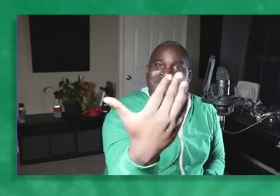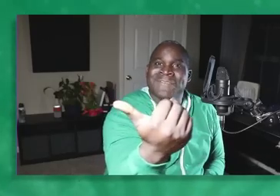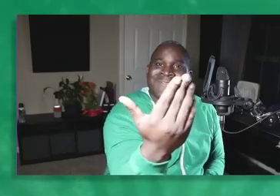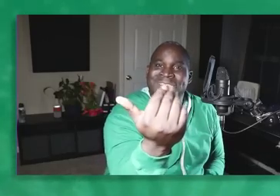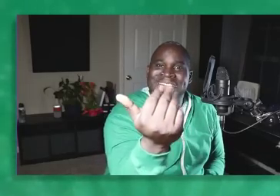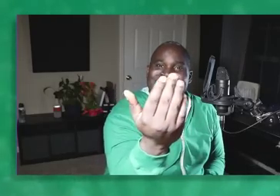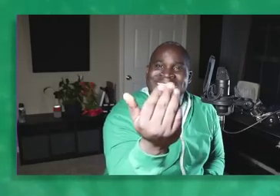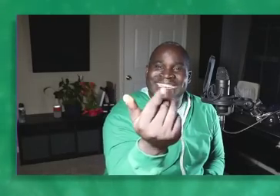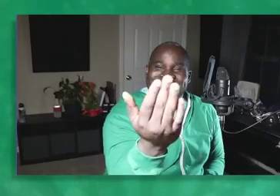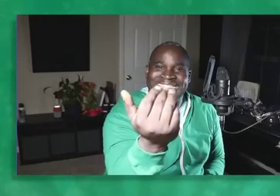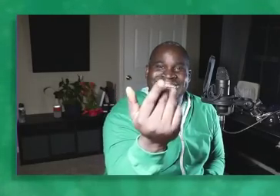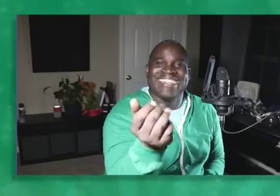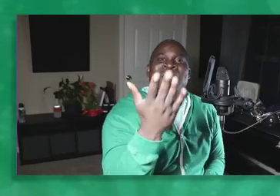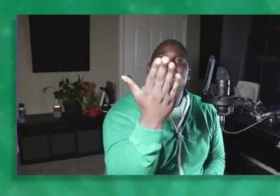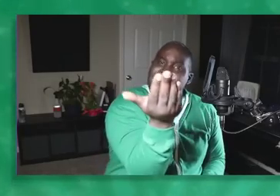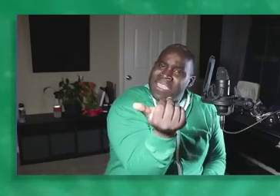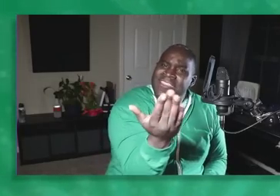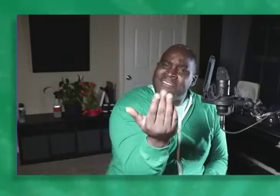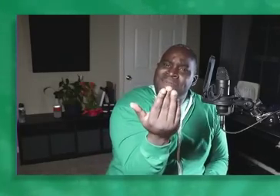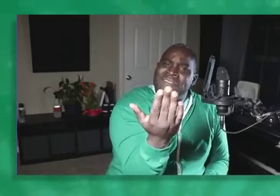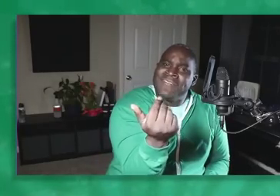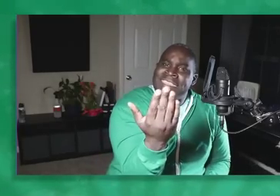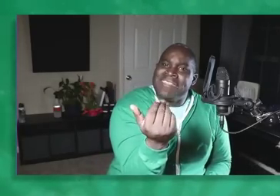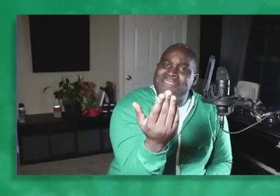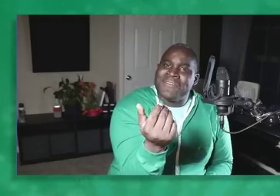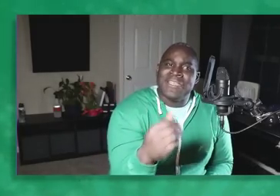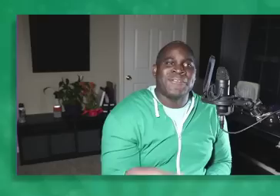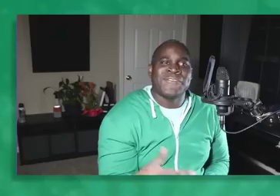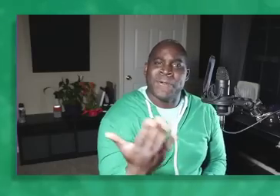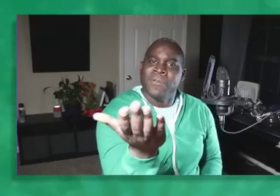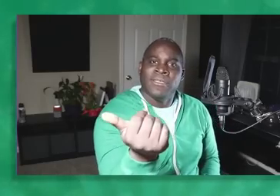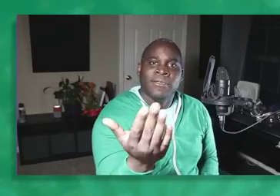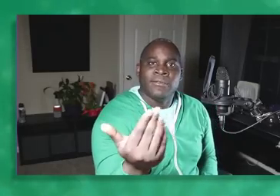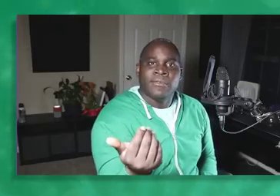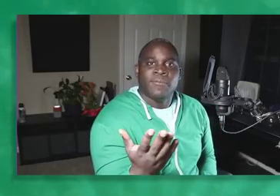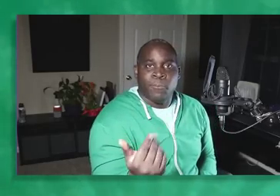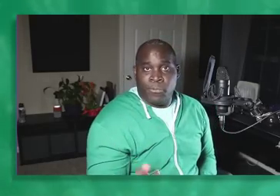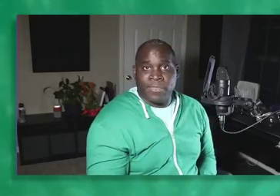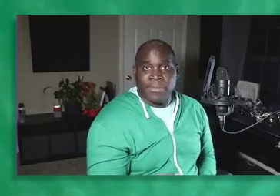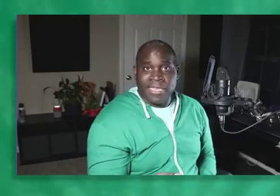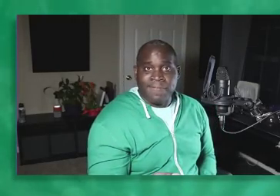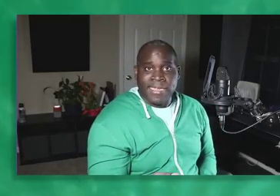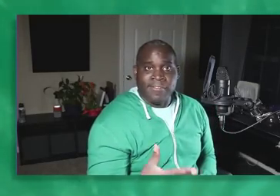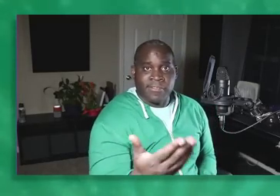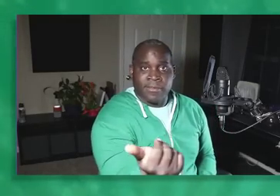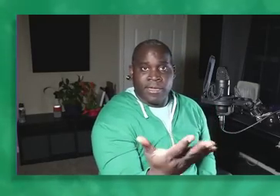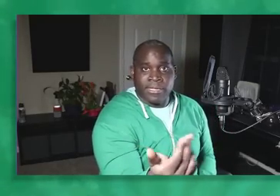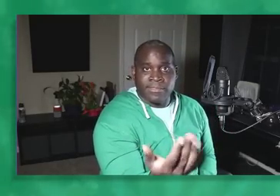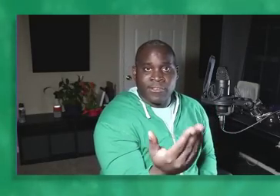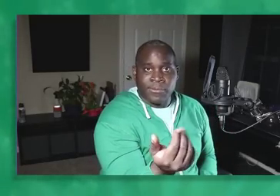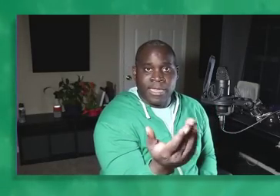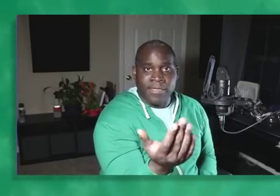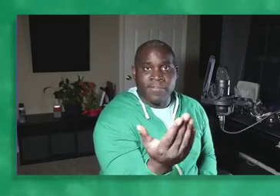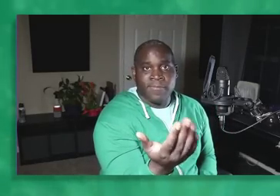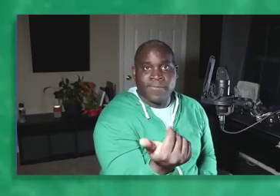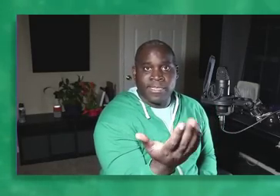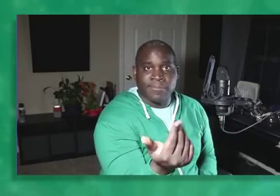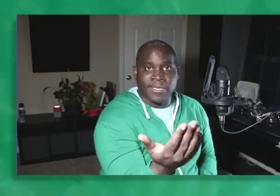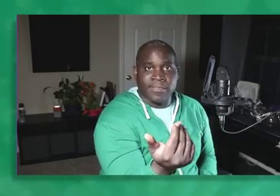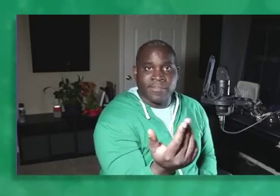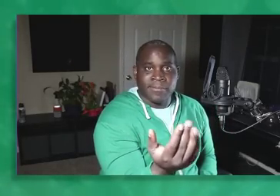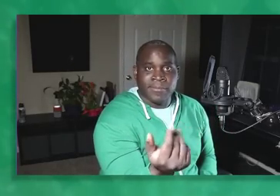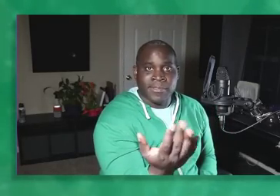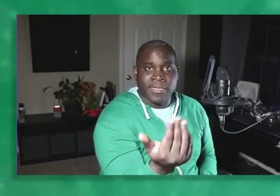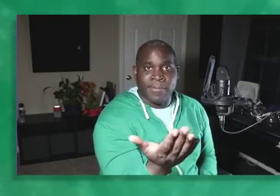14, 15. And we got some 15s over here. So with a blank face, uncontextualized,